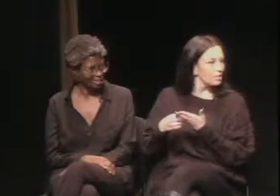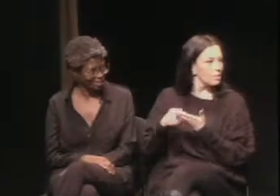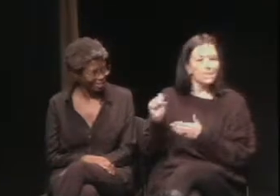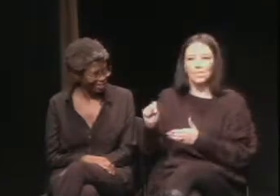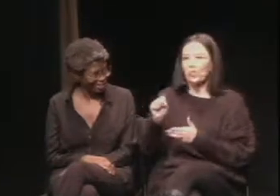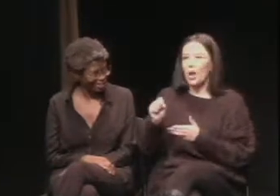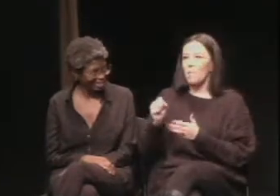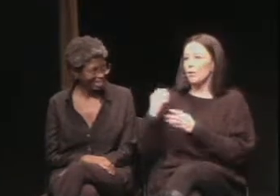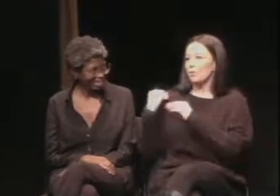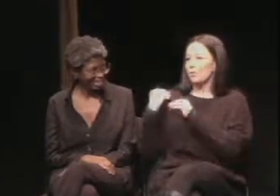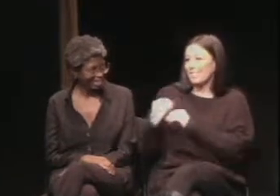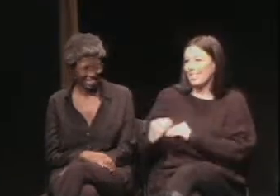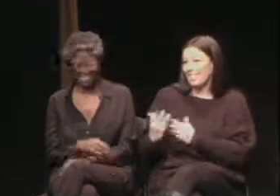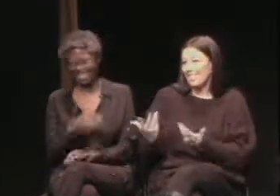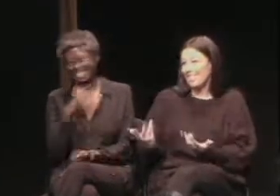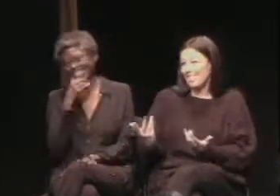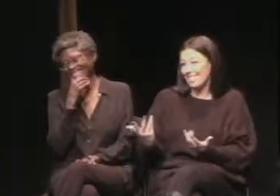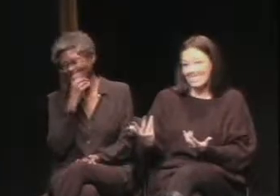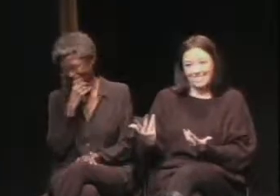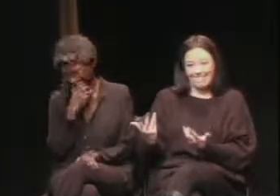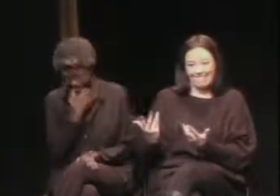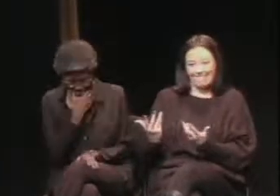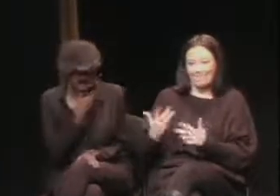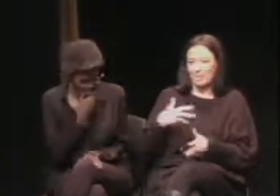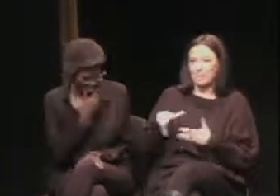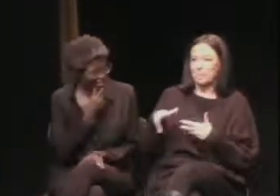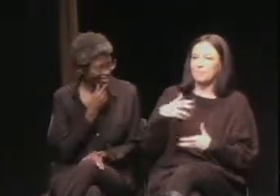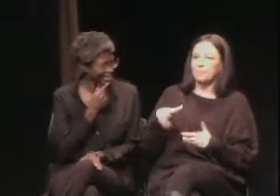is so good. Schomburg, you are ready.